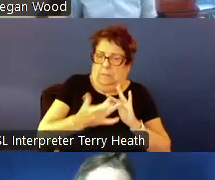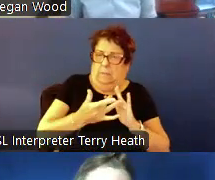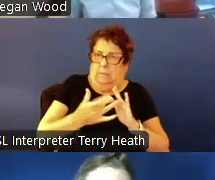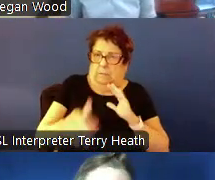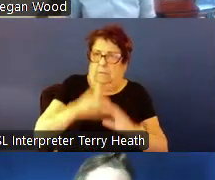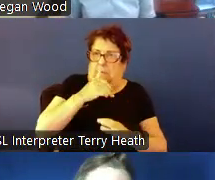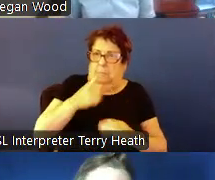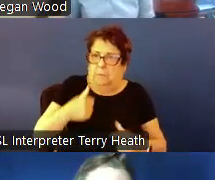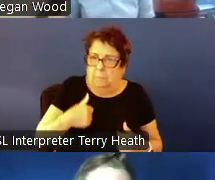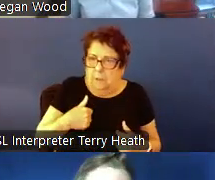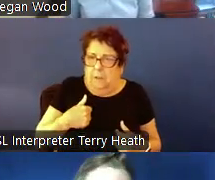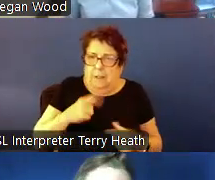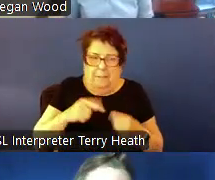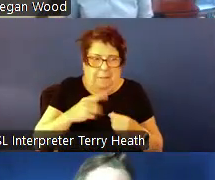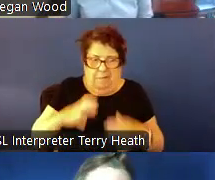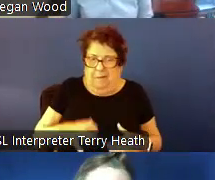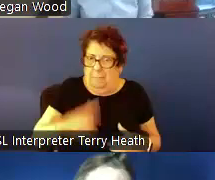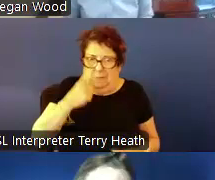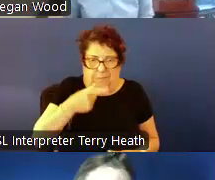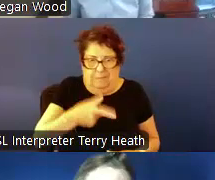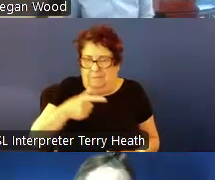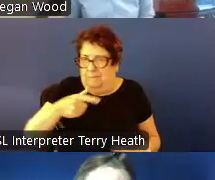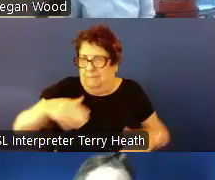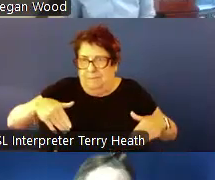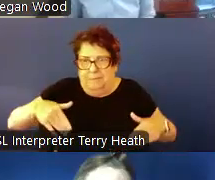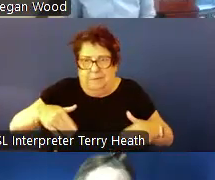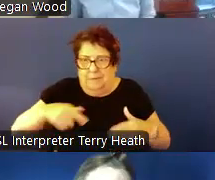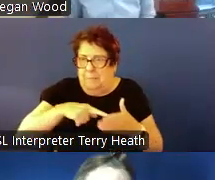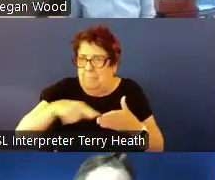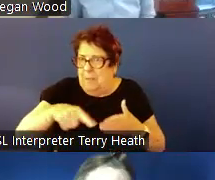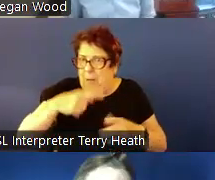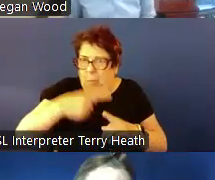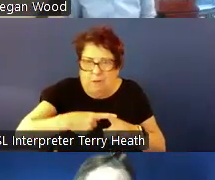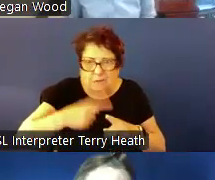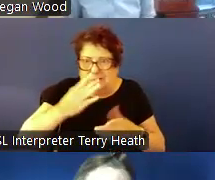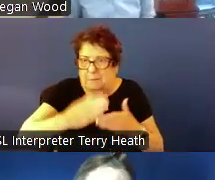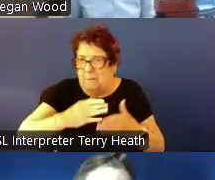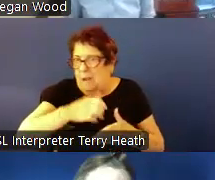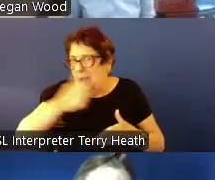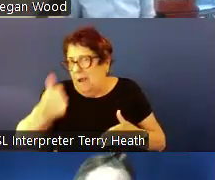their rent or there's some other financial issue, I am the person who